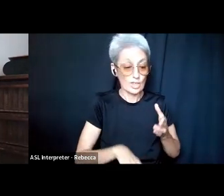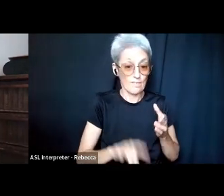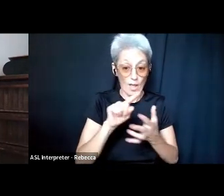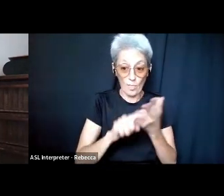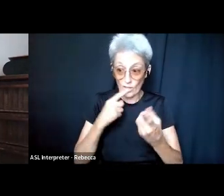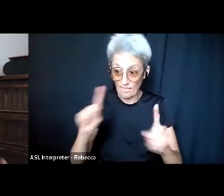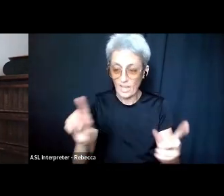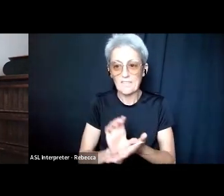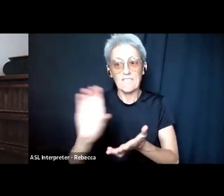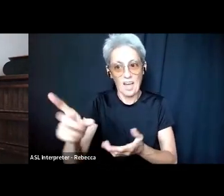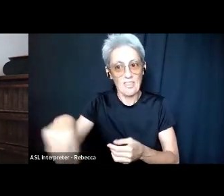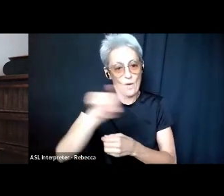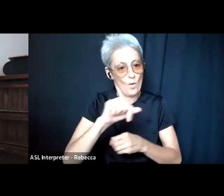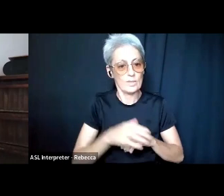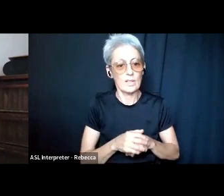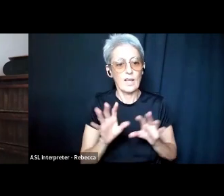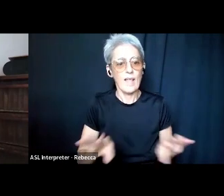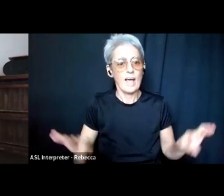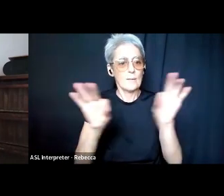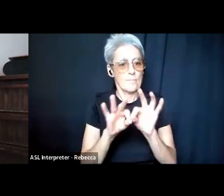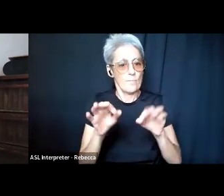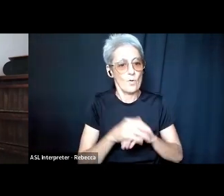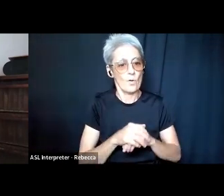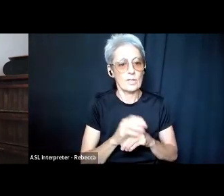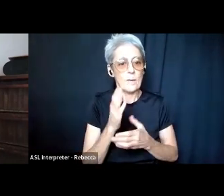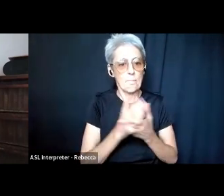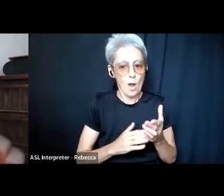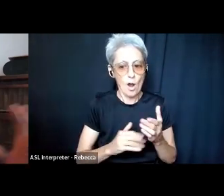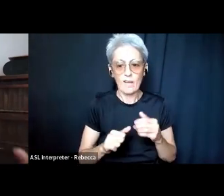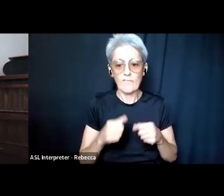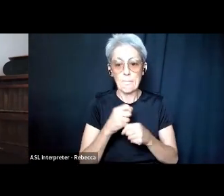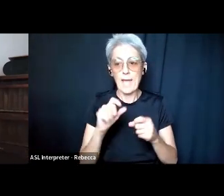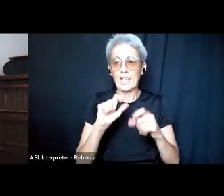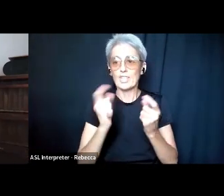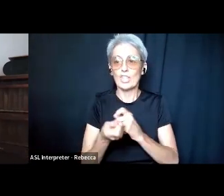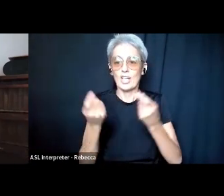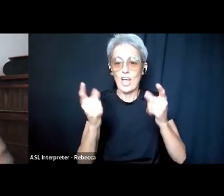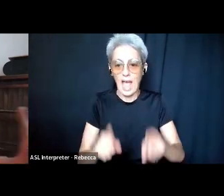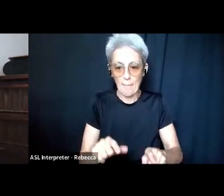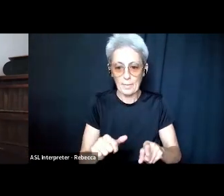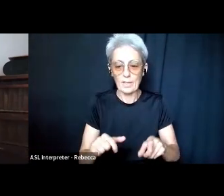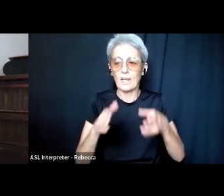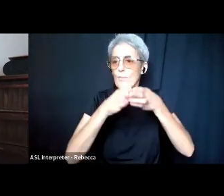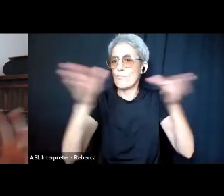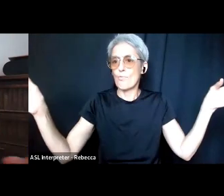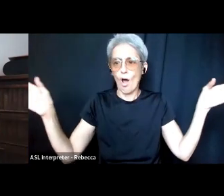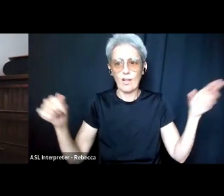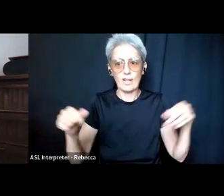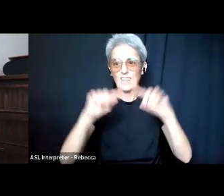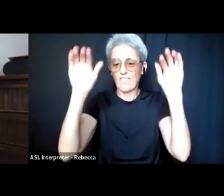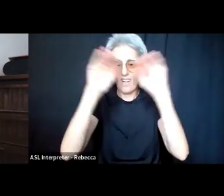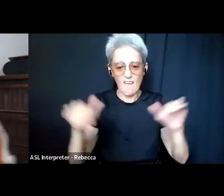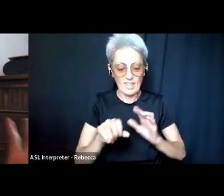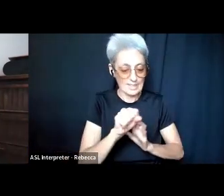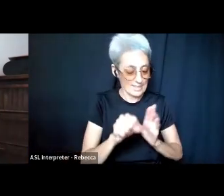important component of making change happen at broad levels, at state levels, at